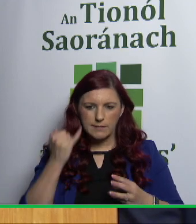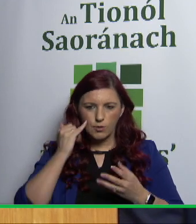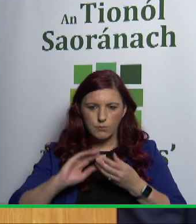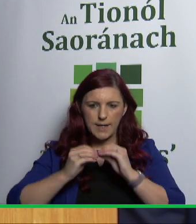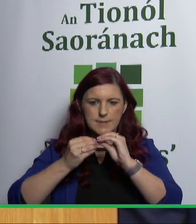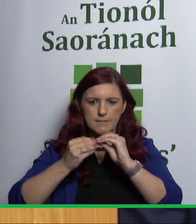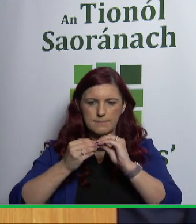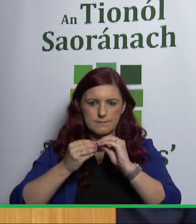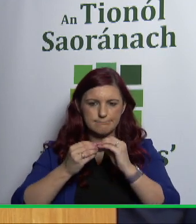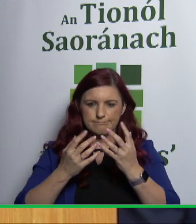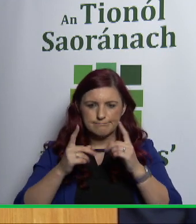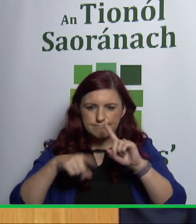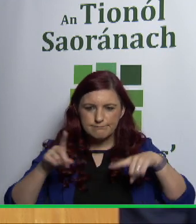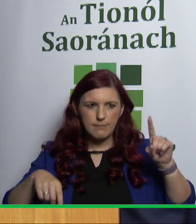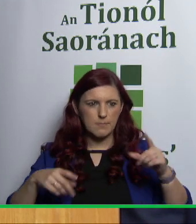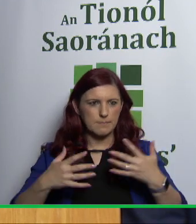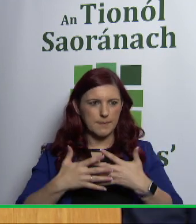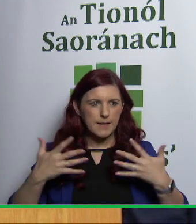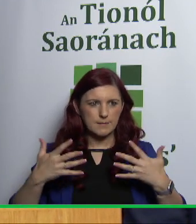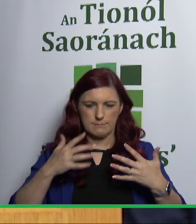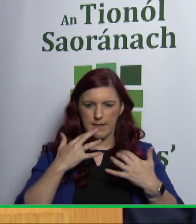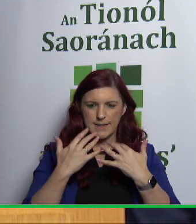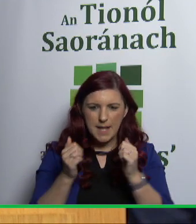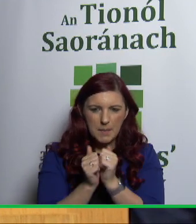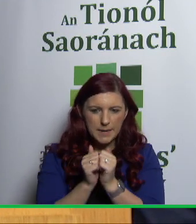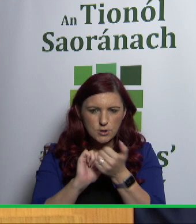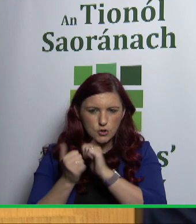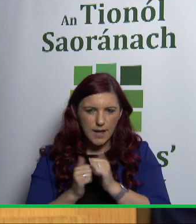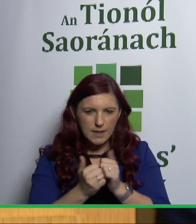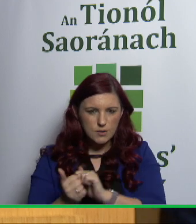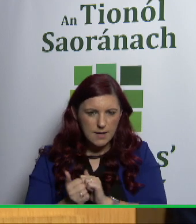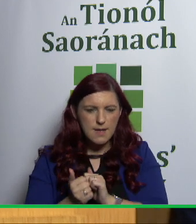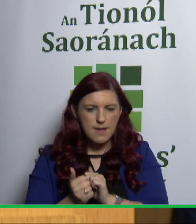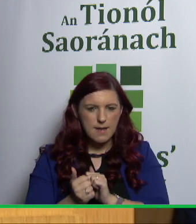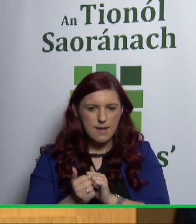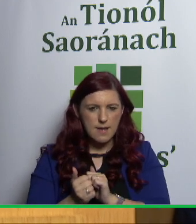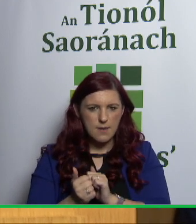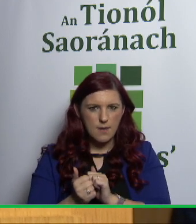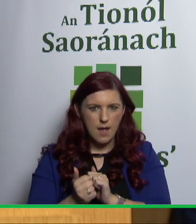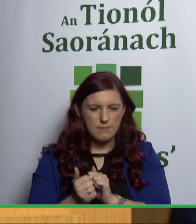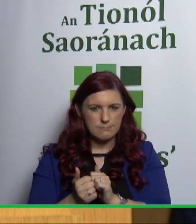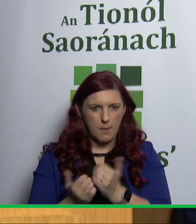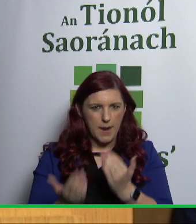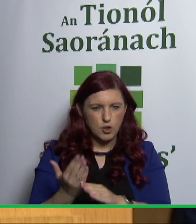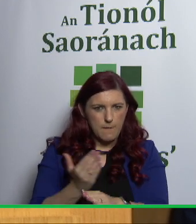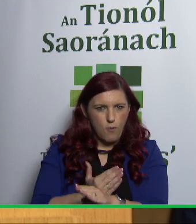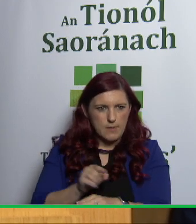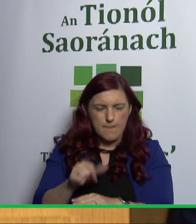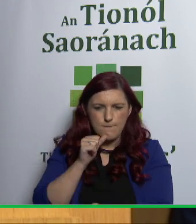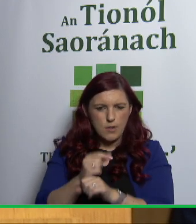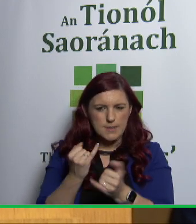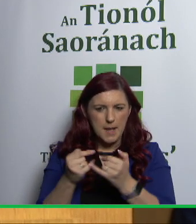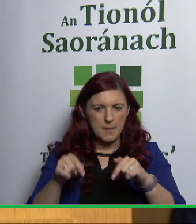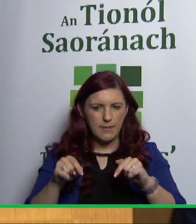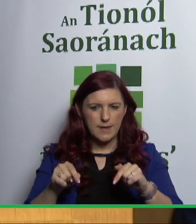and courageous Assembly meetings that's ever been held as part of Citizens' Assemblies. And I say that with great